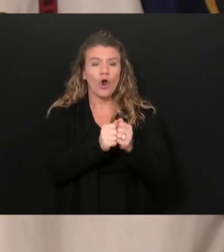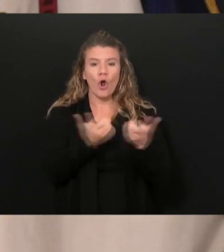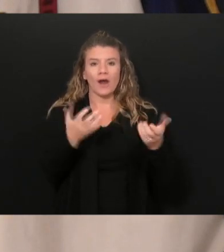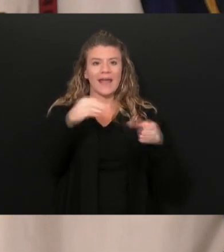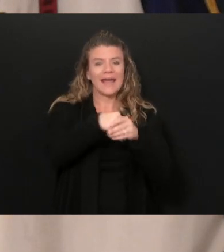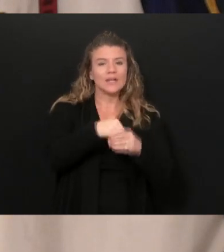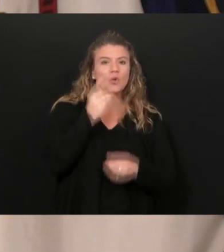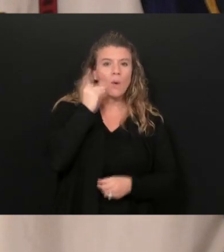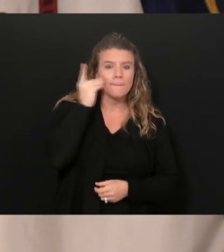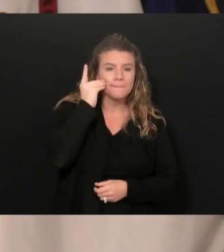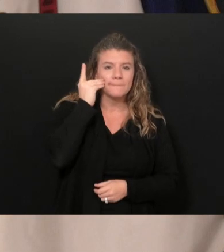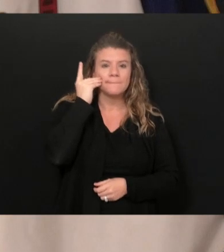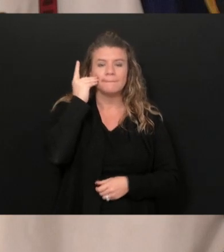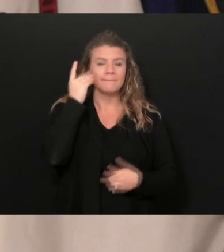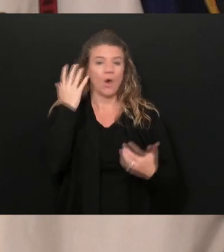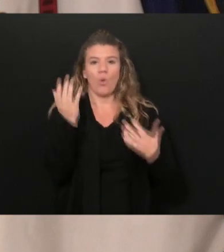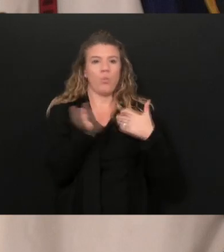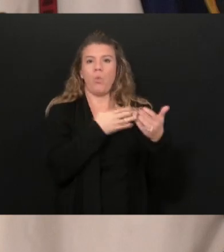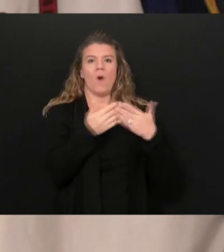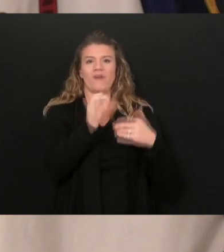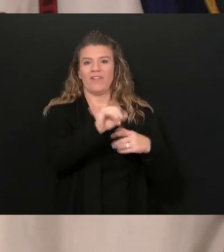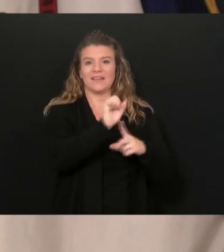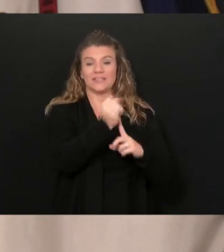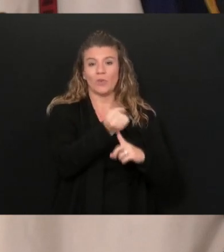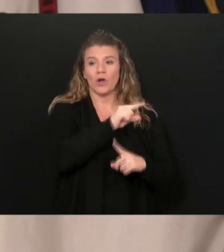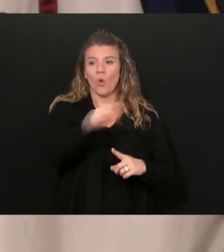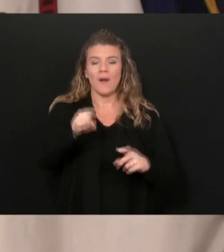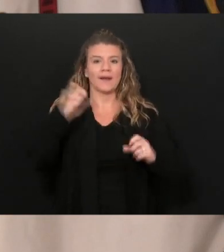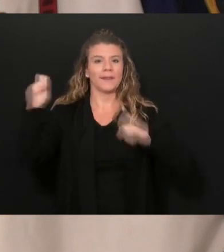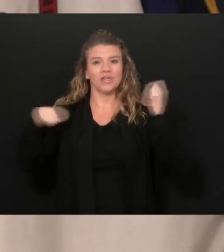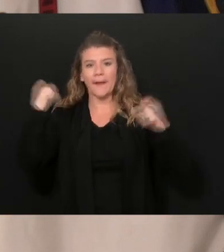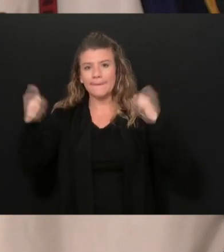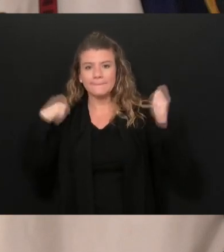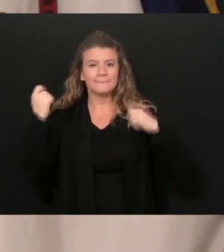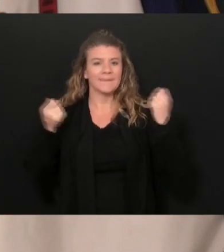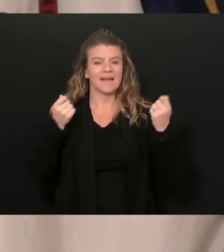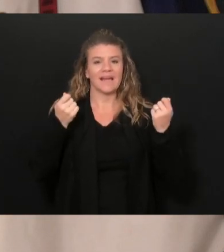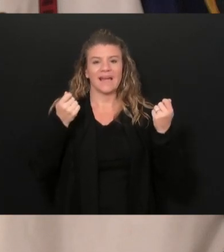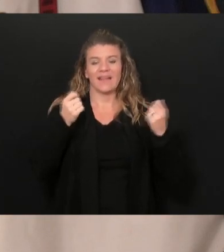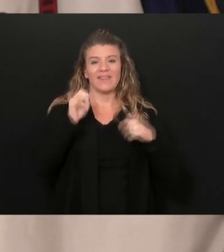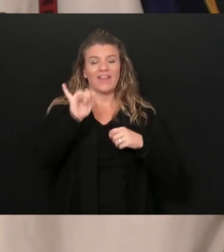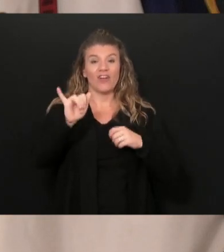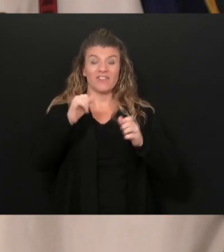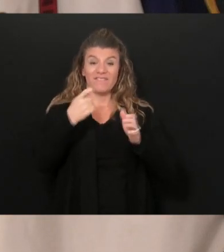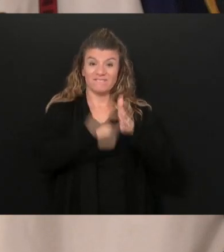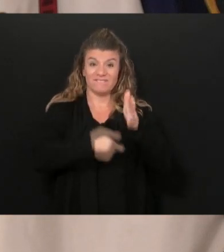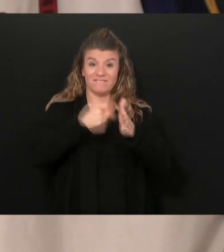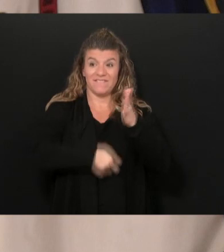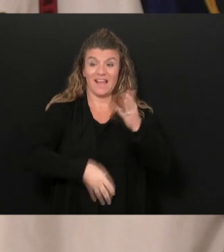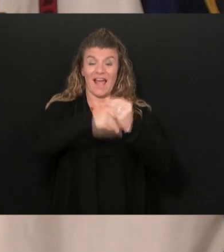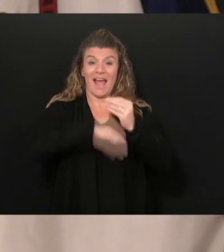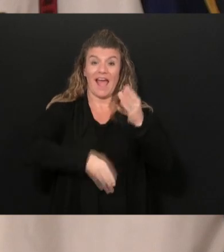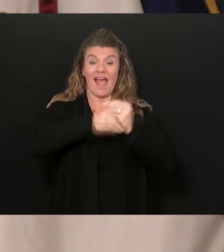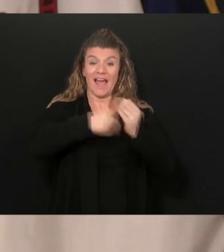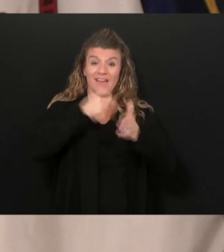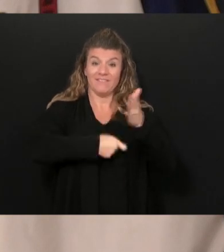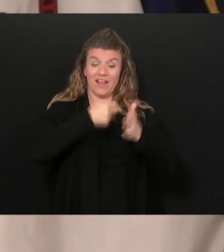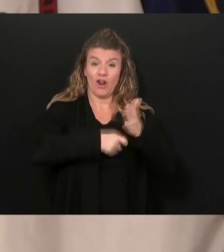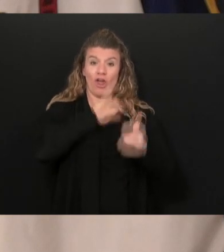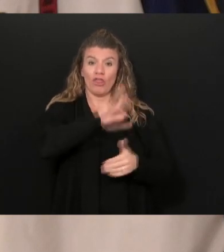or wherever it may be, or going to the gyms or whatever, and the fees that were charged to them for tuition,